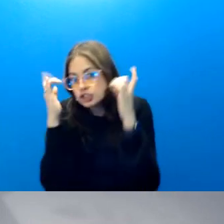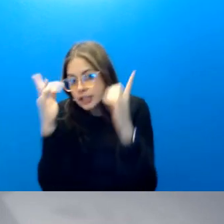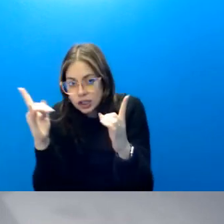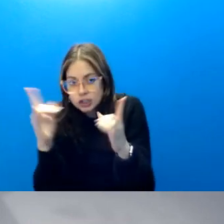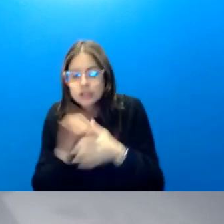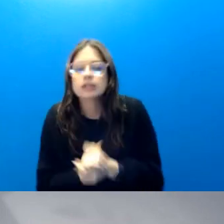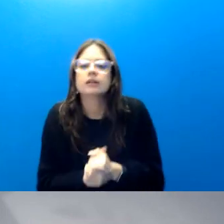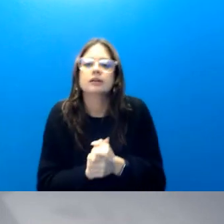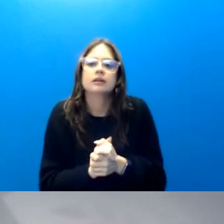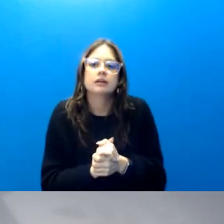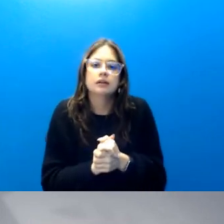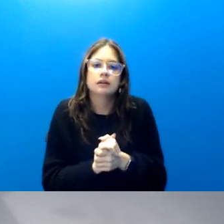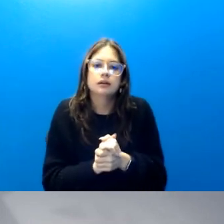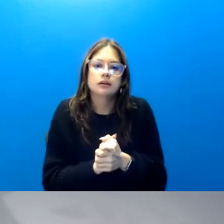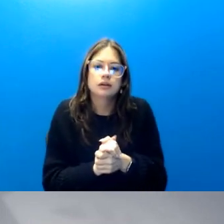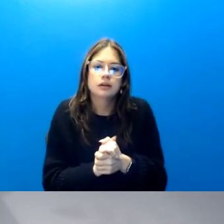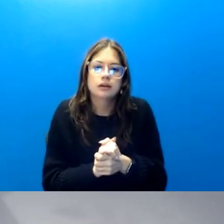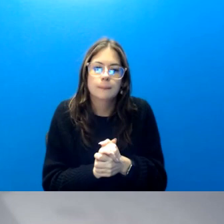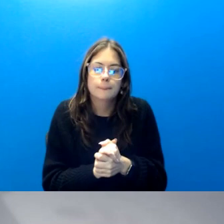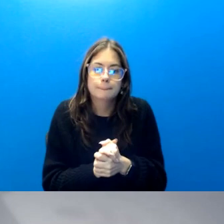to